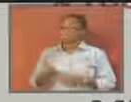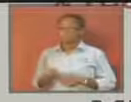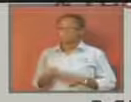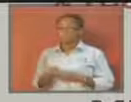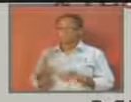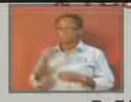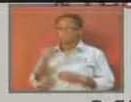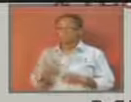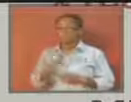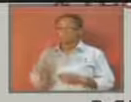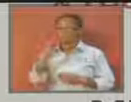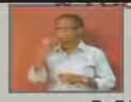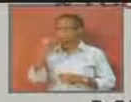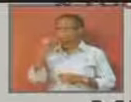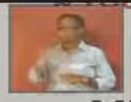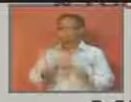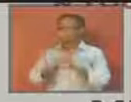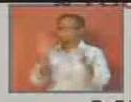dose?